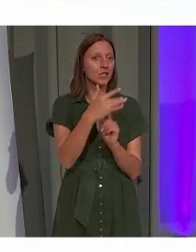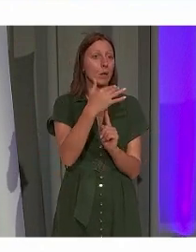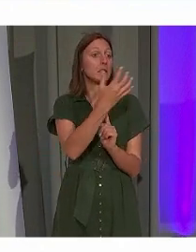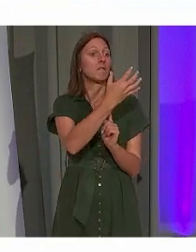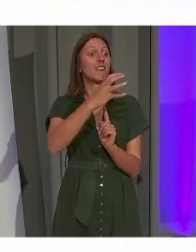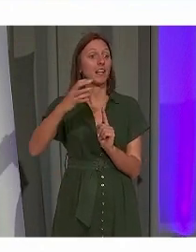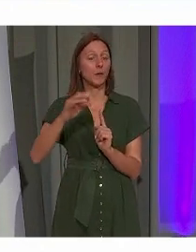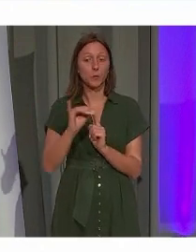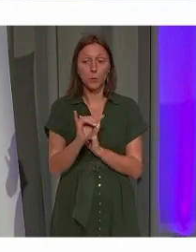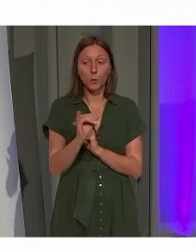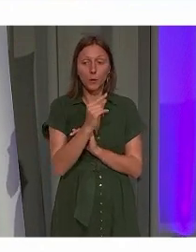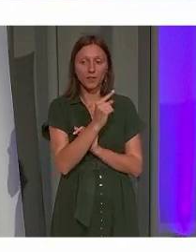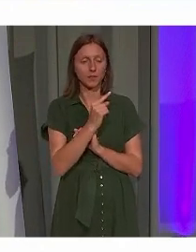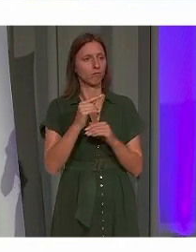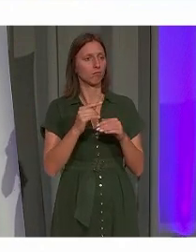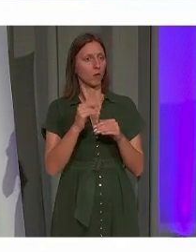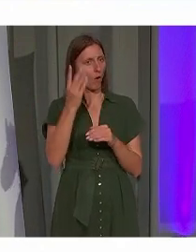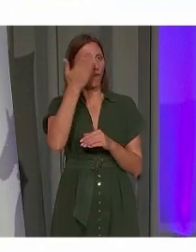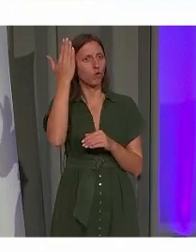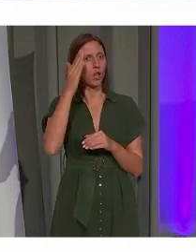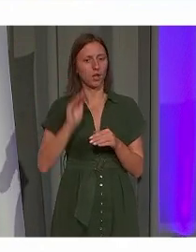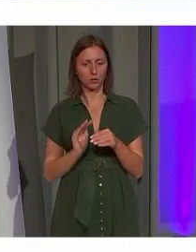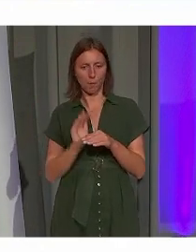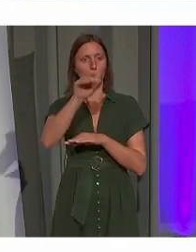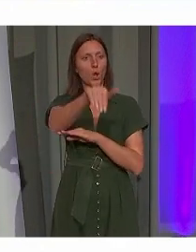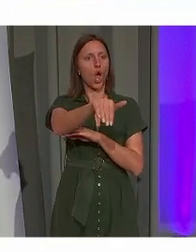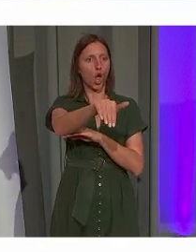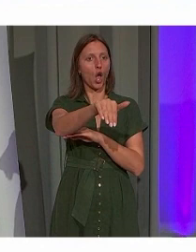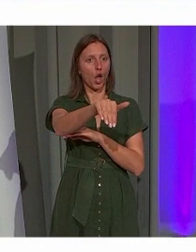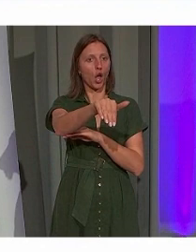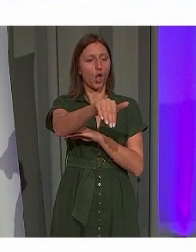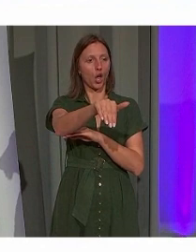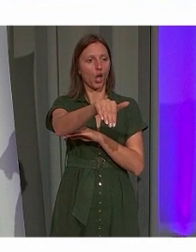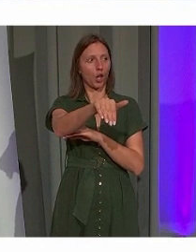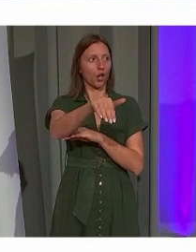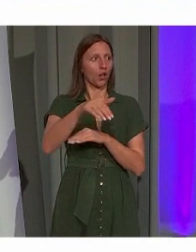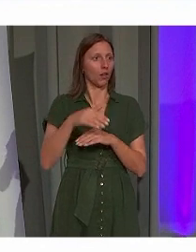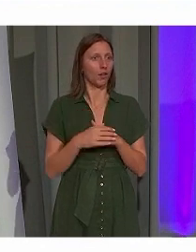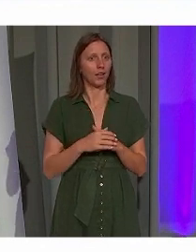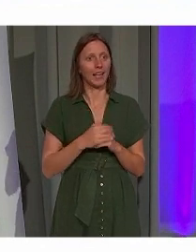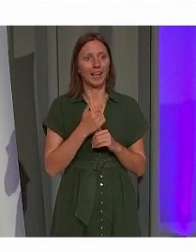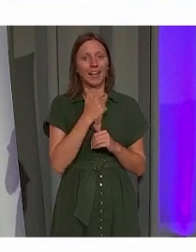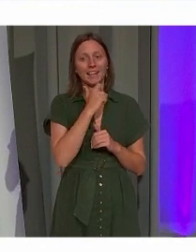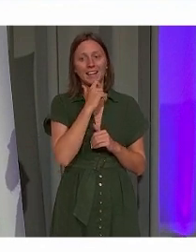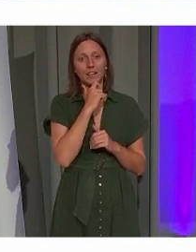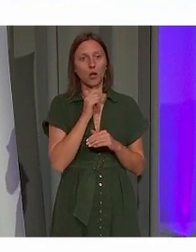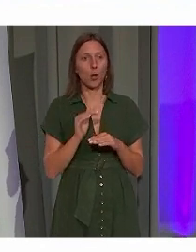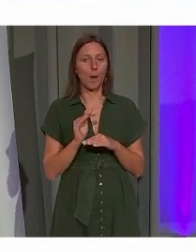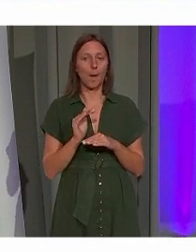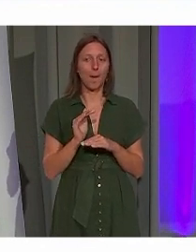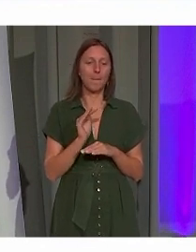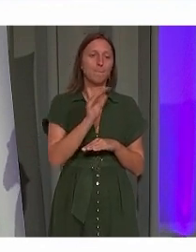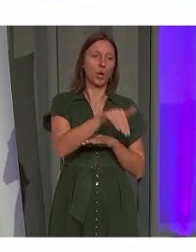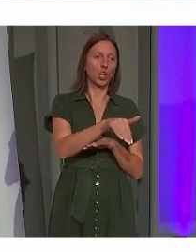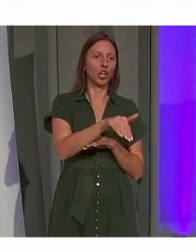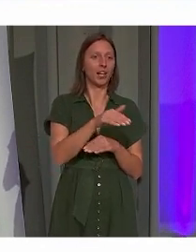people walking. The first scenario we looked at was actually to put a bridge on a